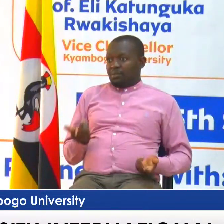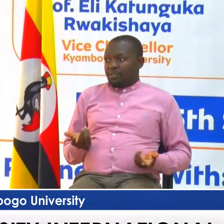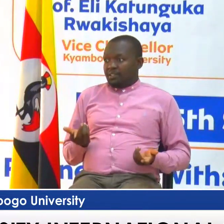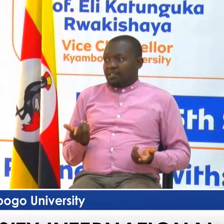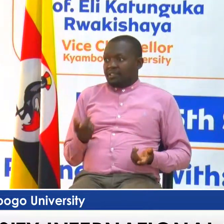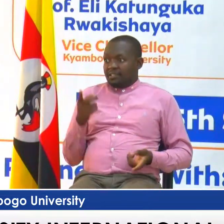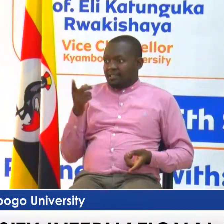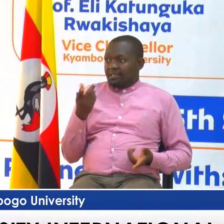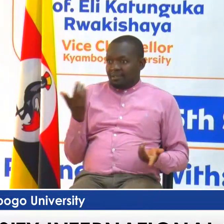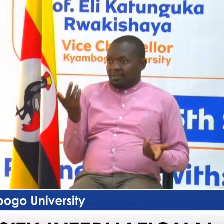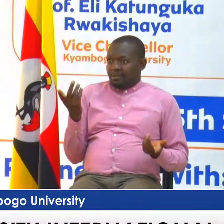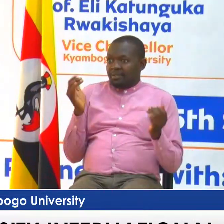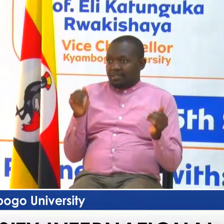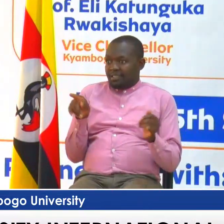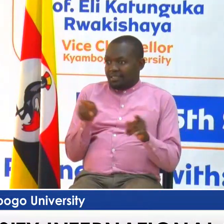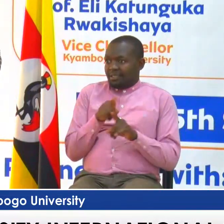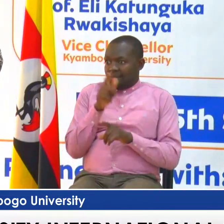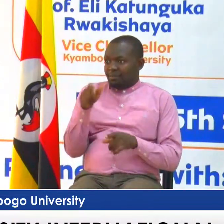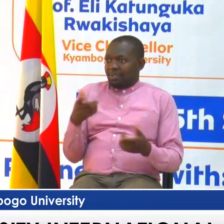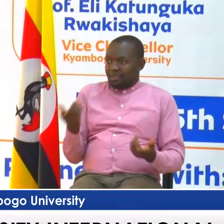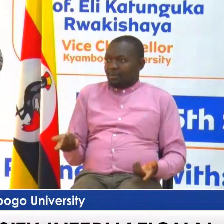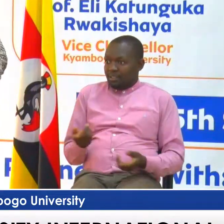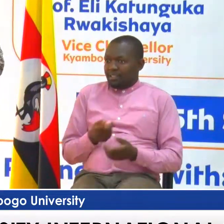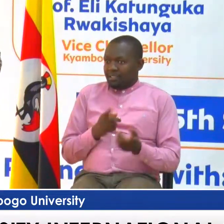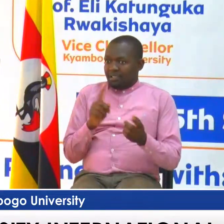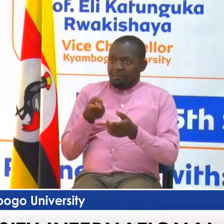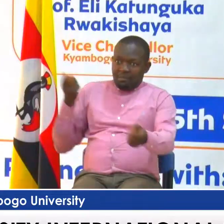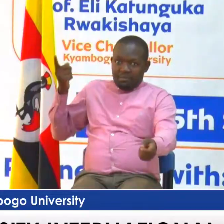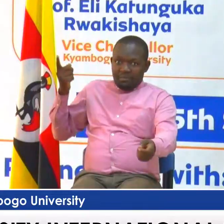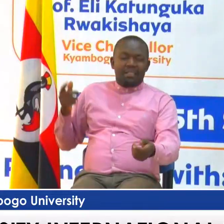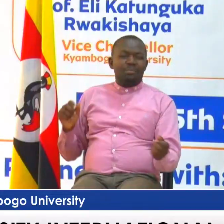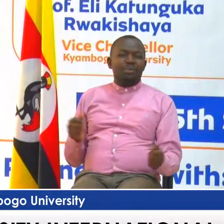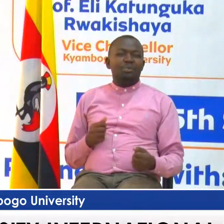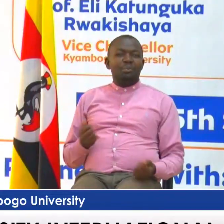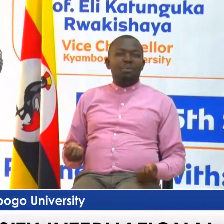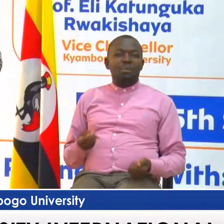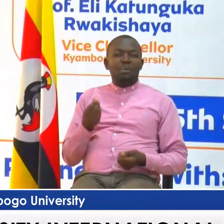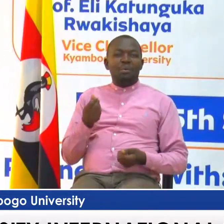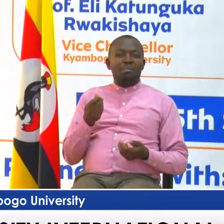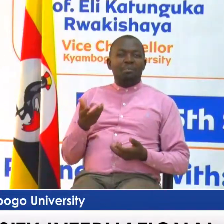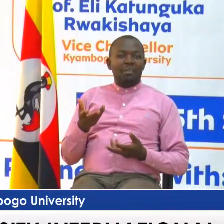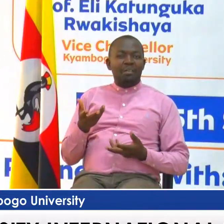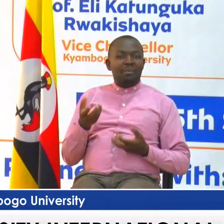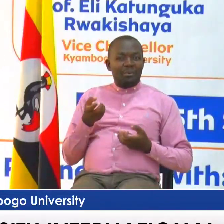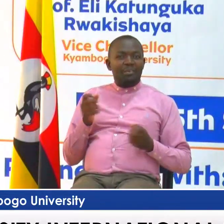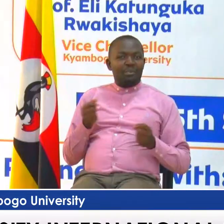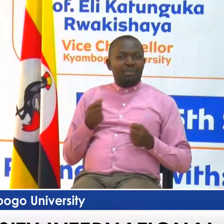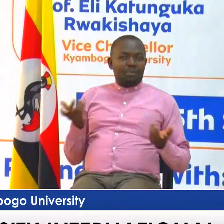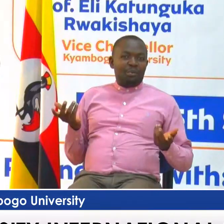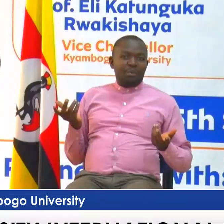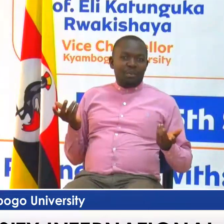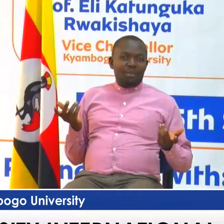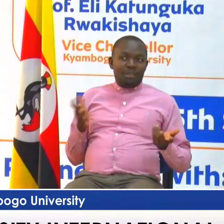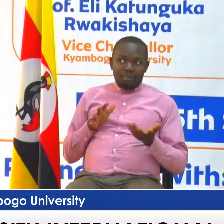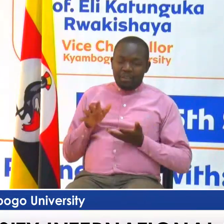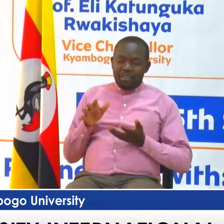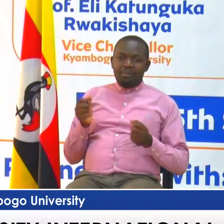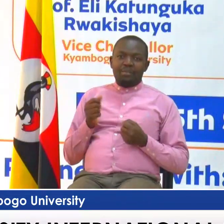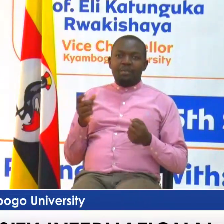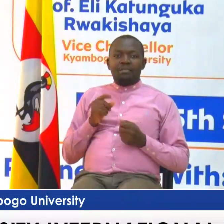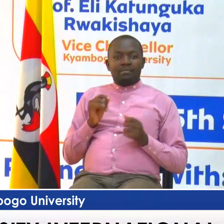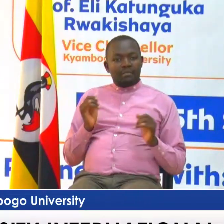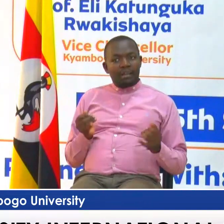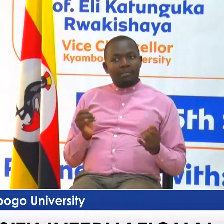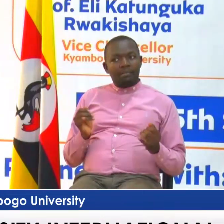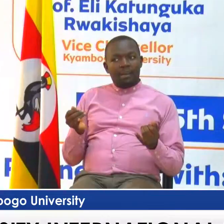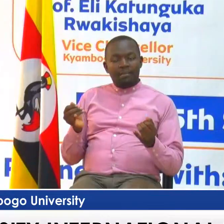remain who you are. They will not beat you up, they will not take your money. You just remain where you are. And as you keep trying,